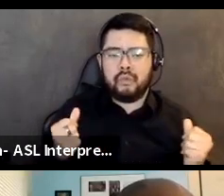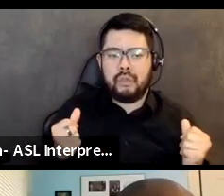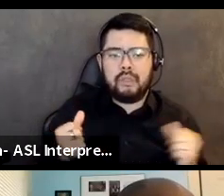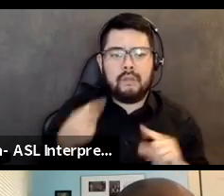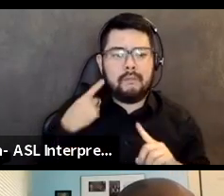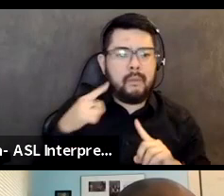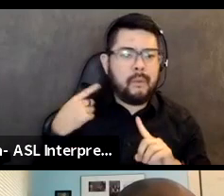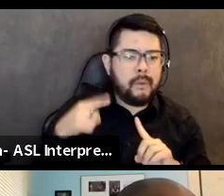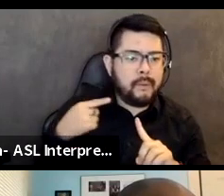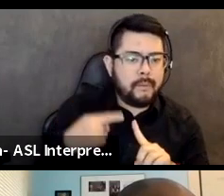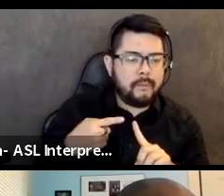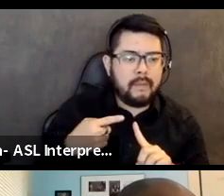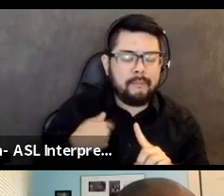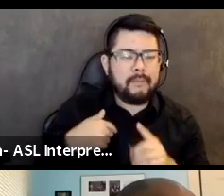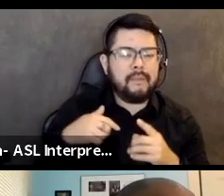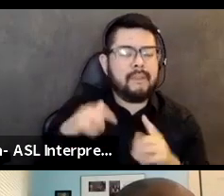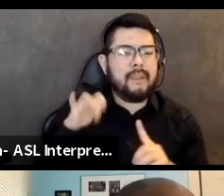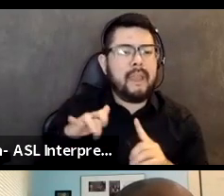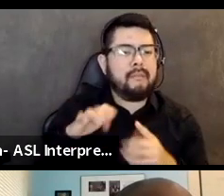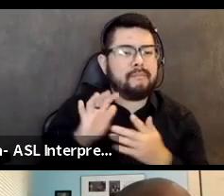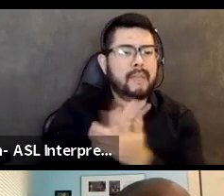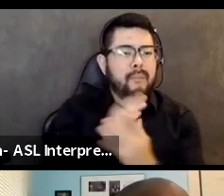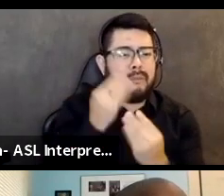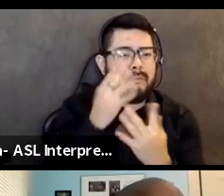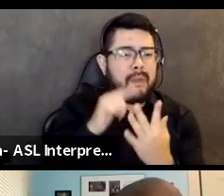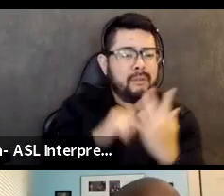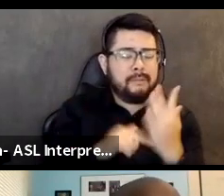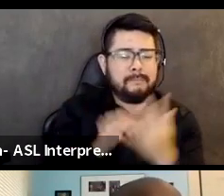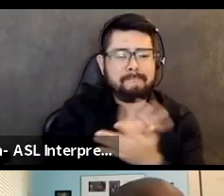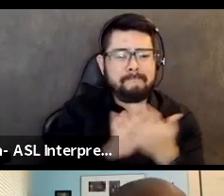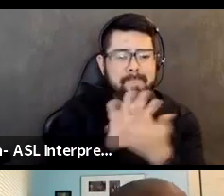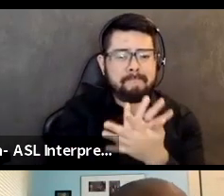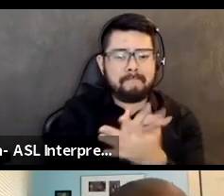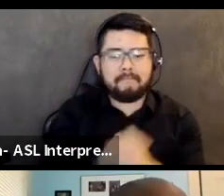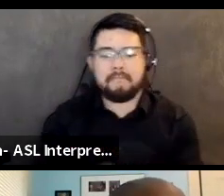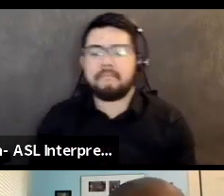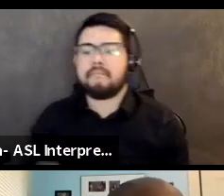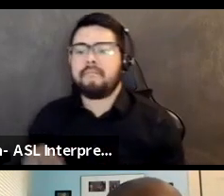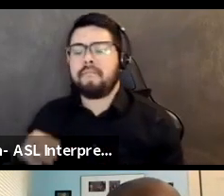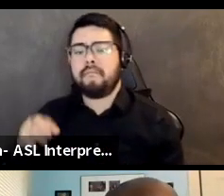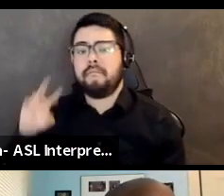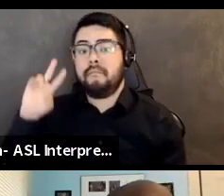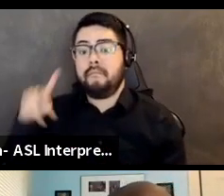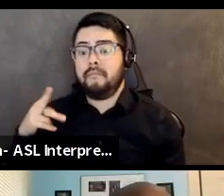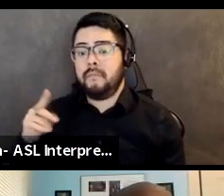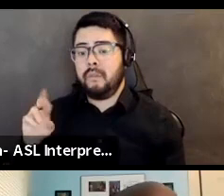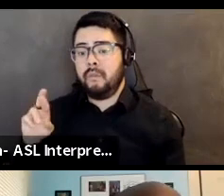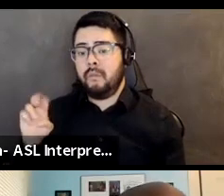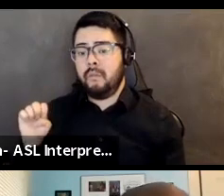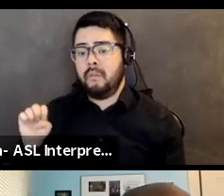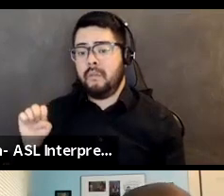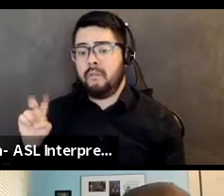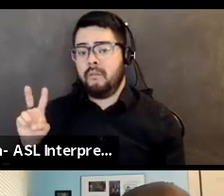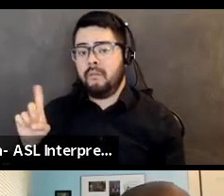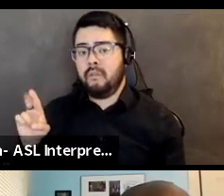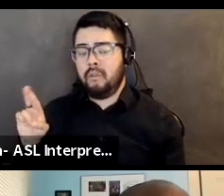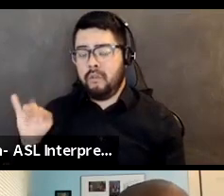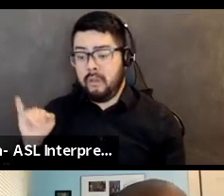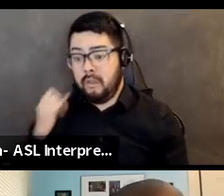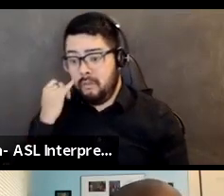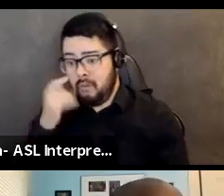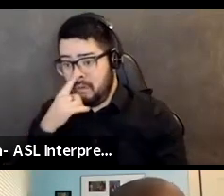doesn't do it's a confusing document to me okay um i'm happy to if that's okay